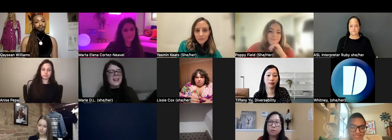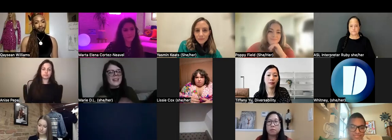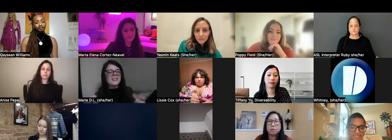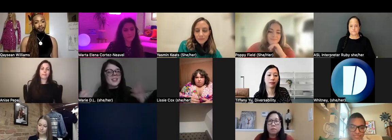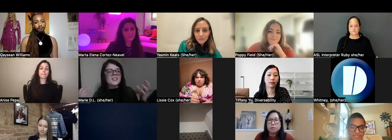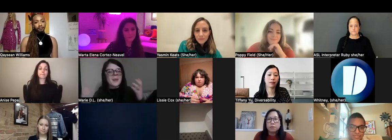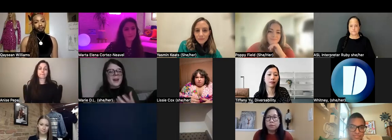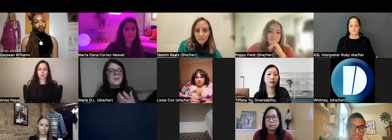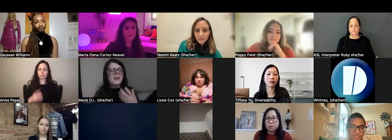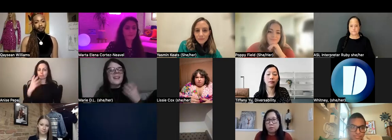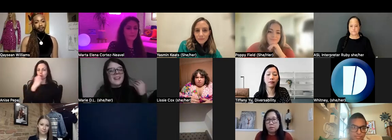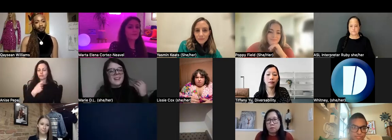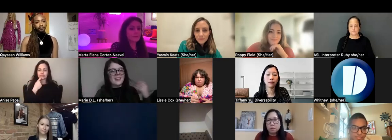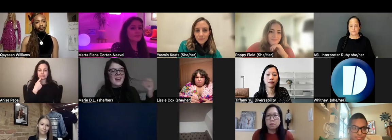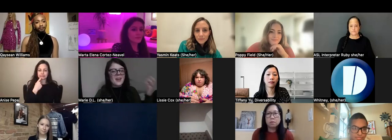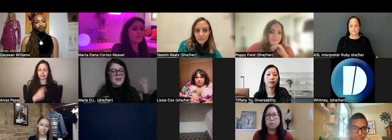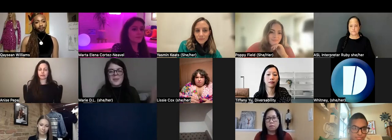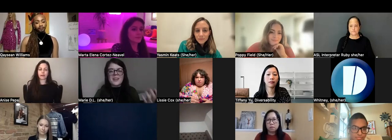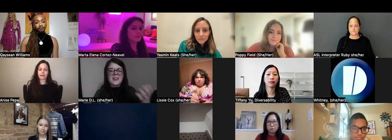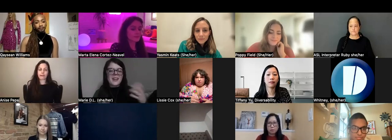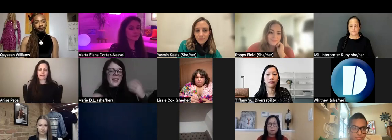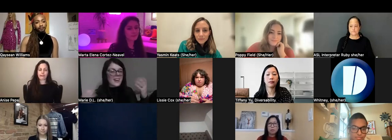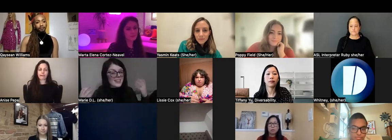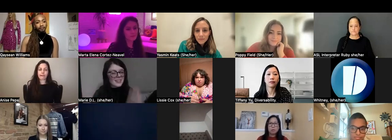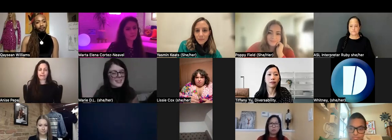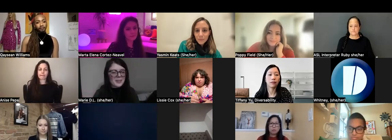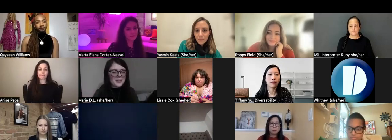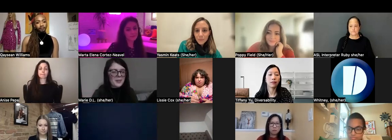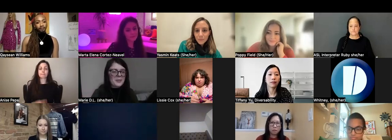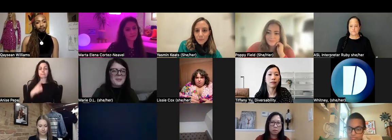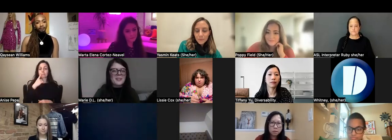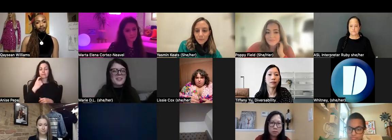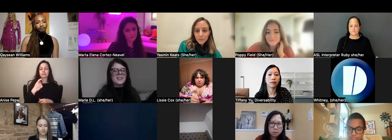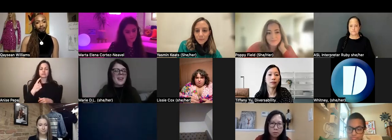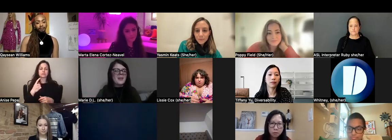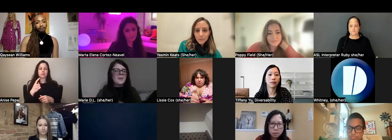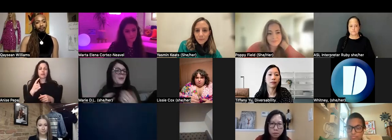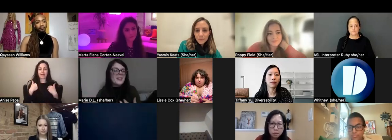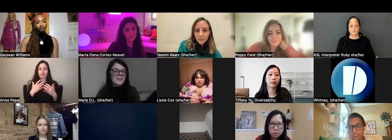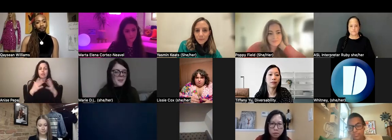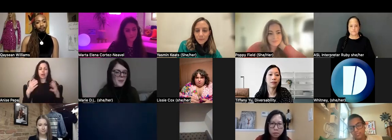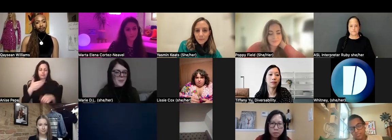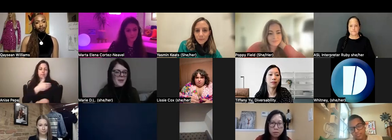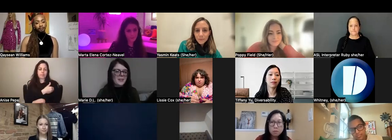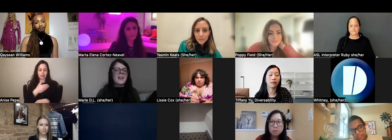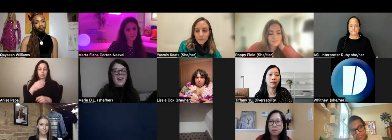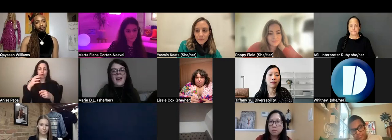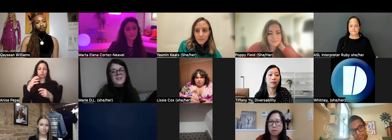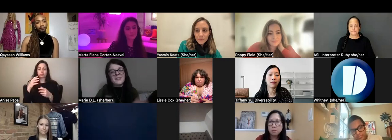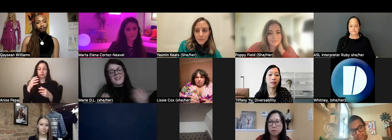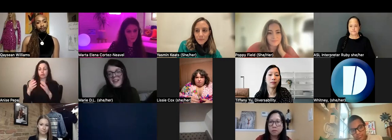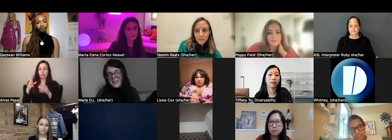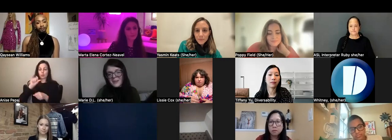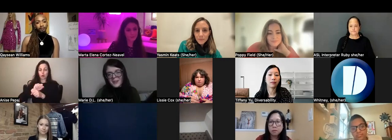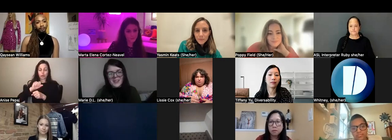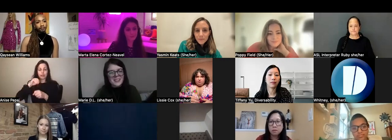there is such power in being a disabled owned business and working for one, I feel